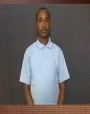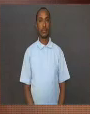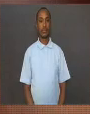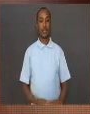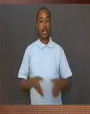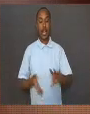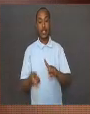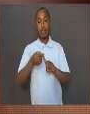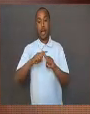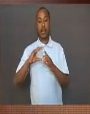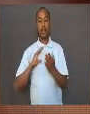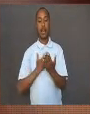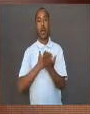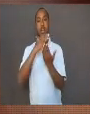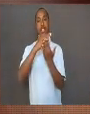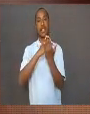Let's get back to our lesson.